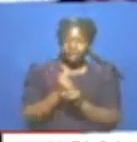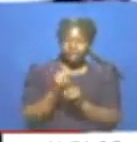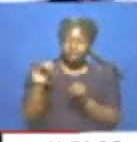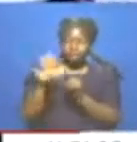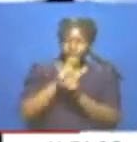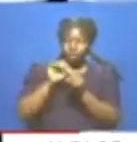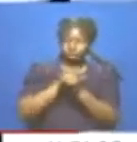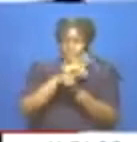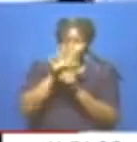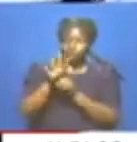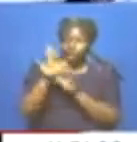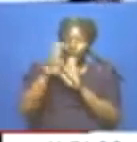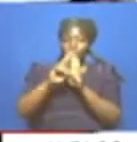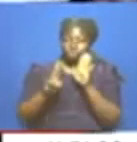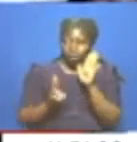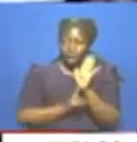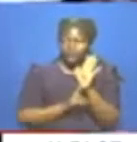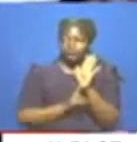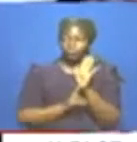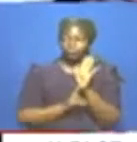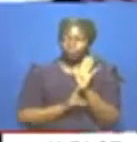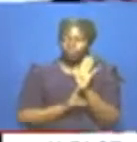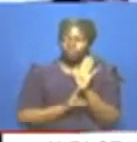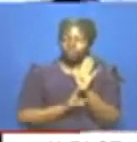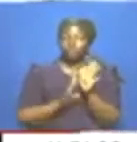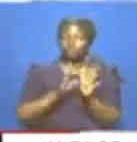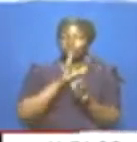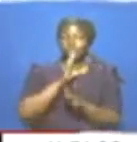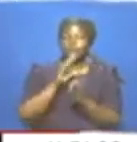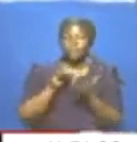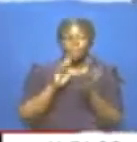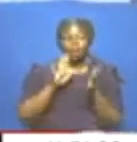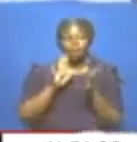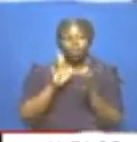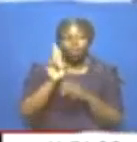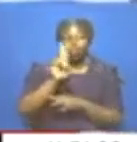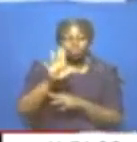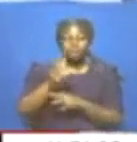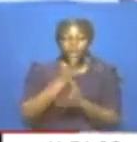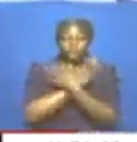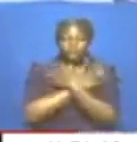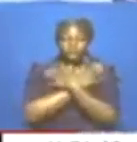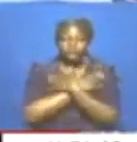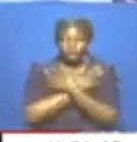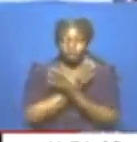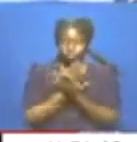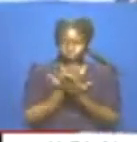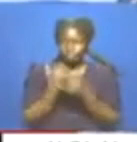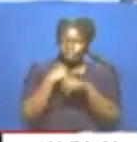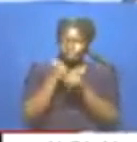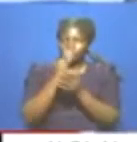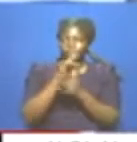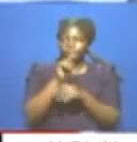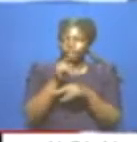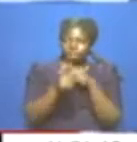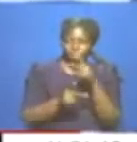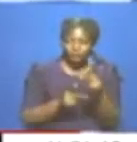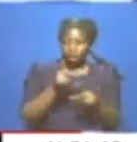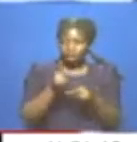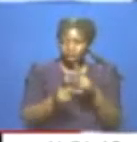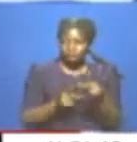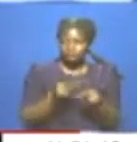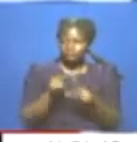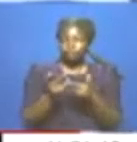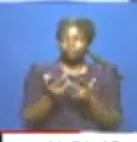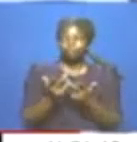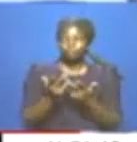protocol regime to be more user-friendly. Automation of some of the processes